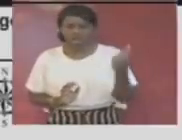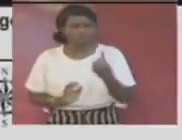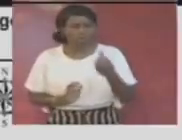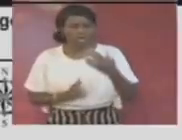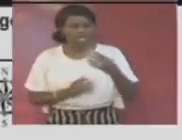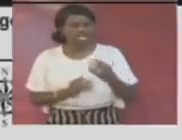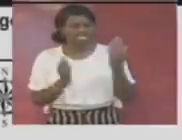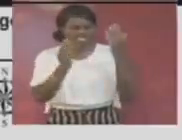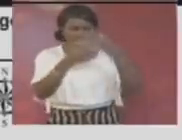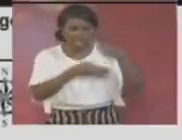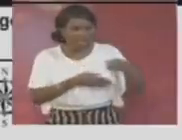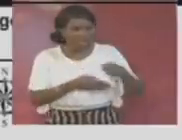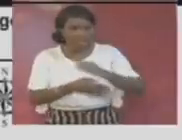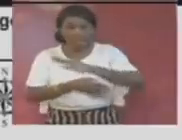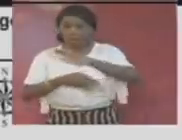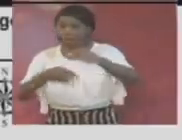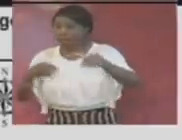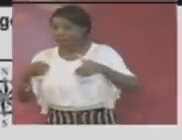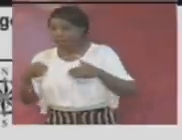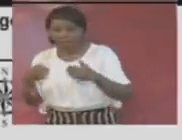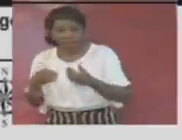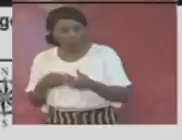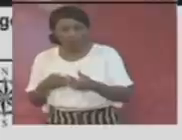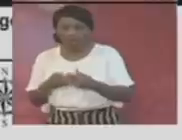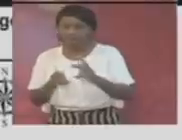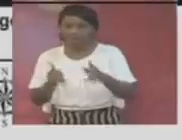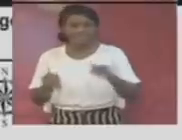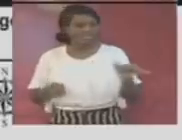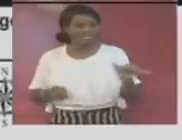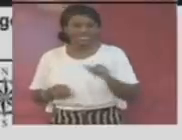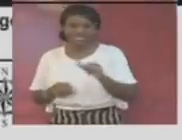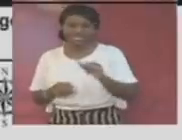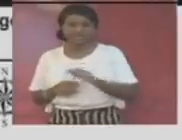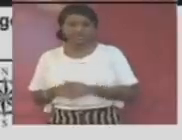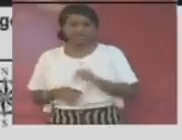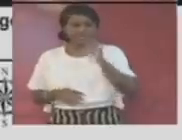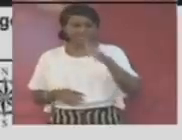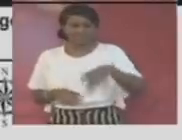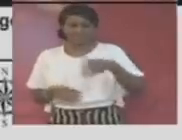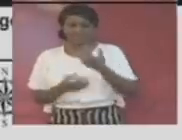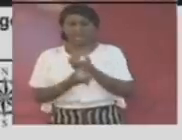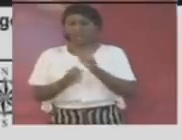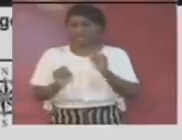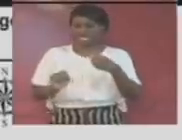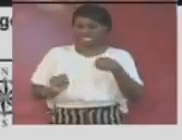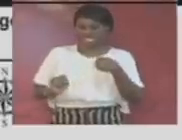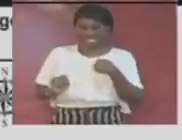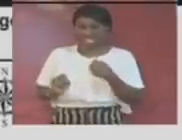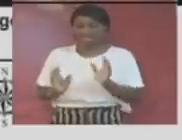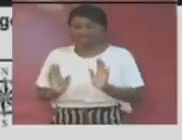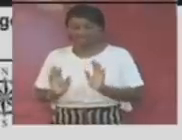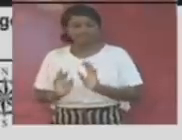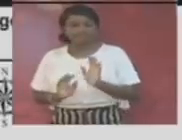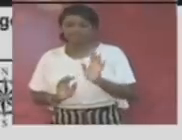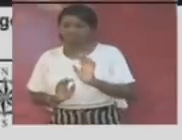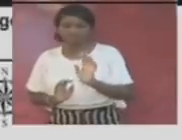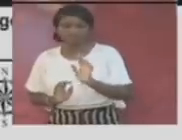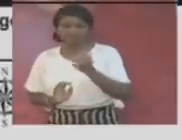that we're seeing COVID and therefore everyone else is free to do as before. We do want to emphasize that the